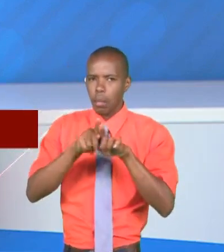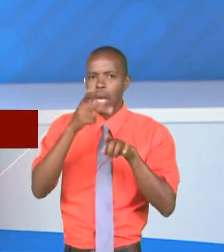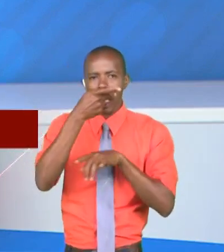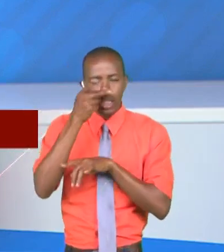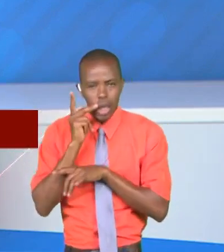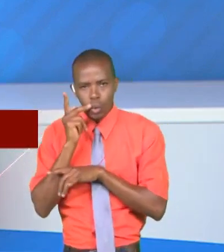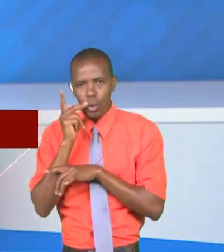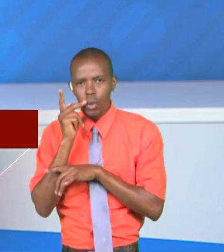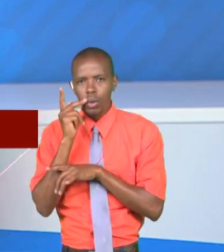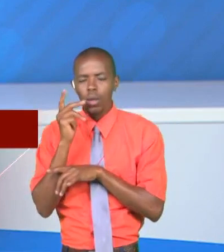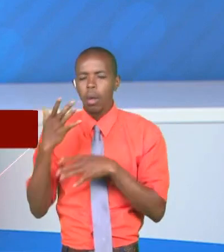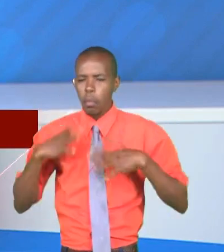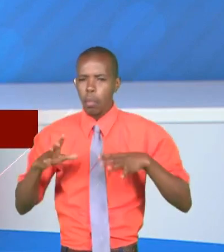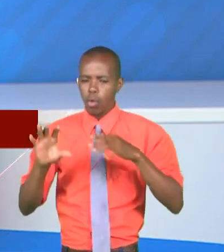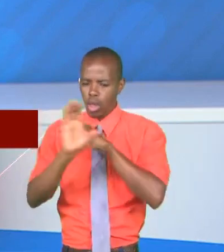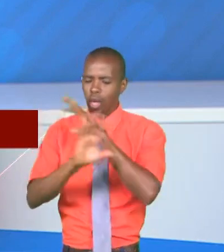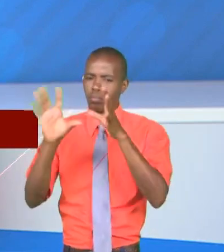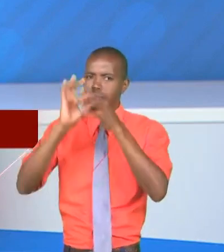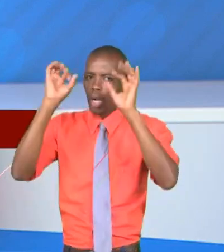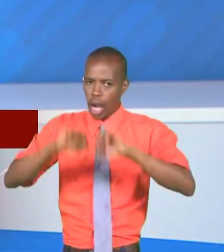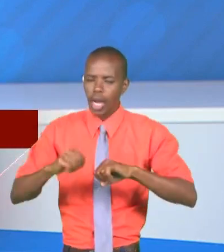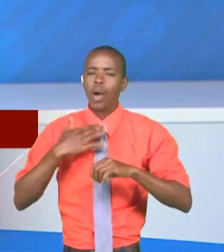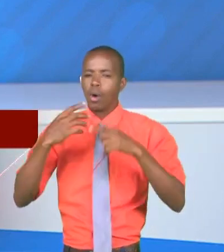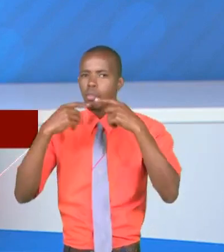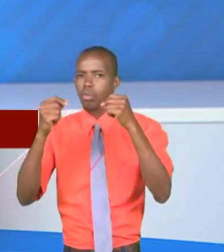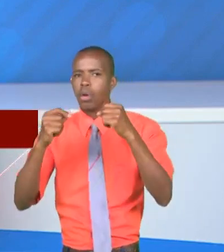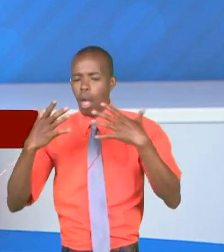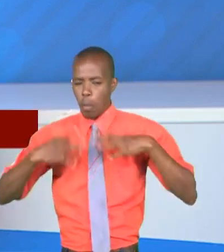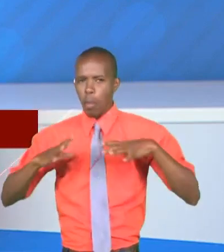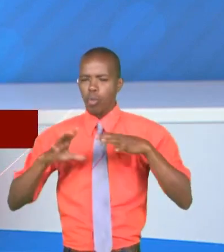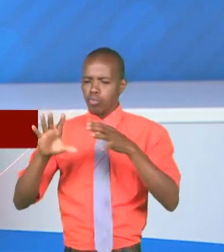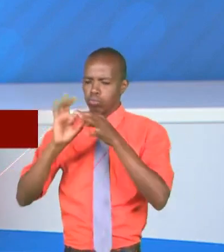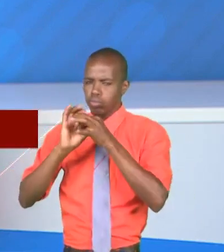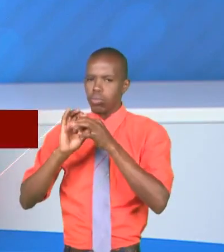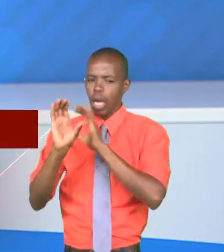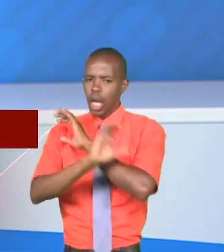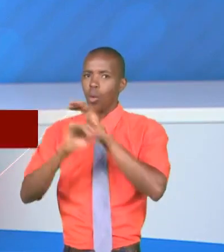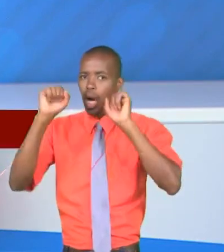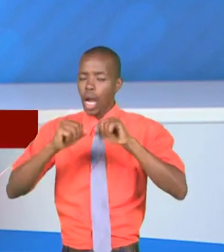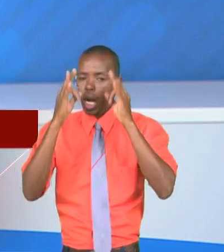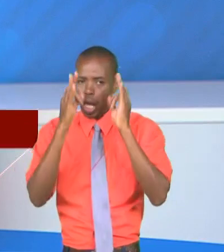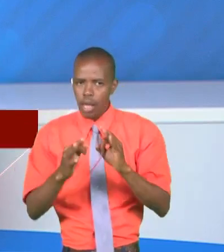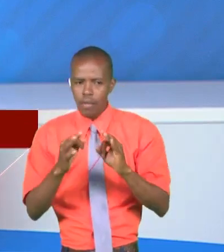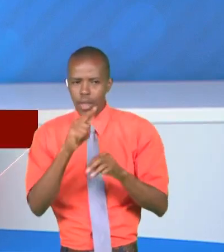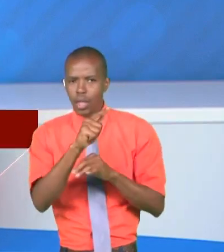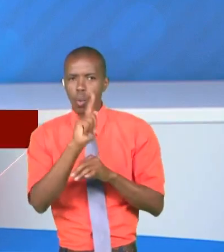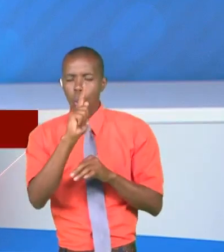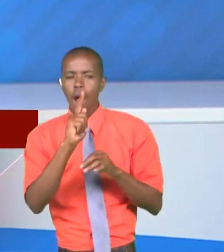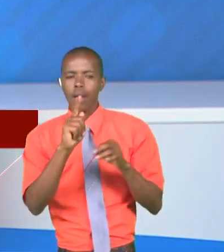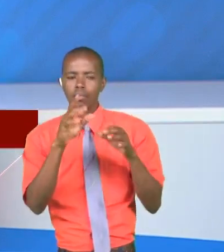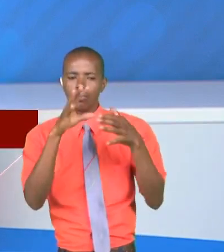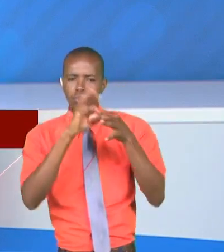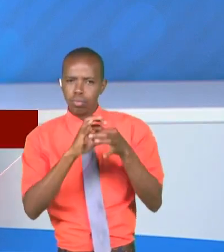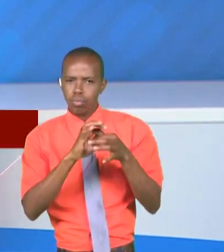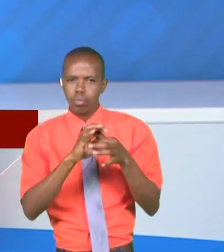and people who can unite this country. And I'm telling you, people who can unite this country is this team in one alliance. But